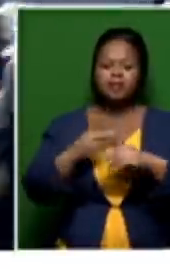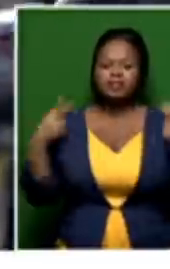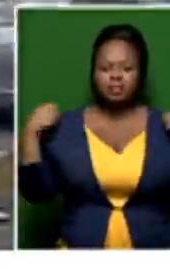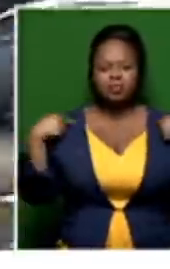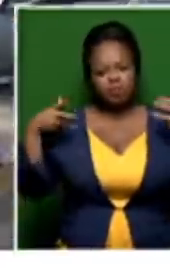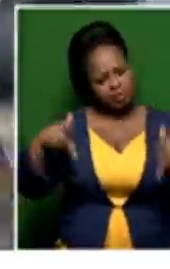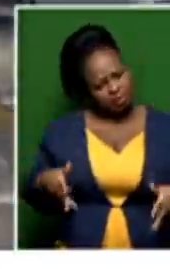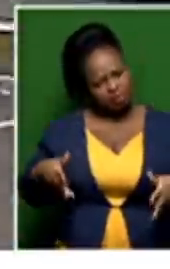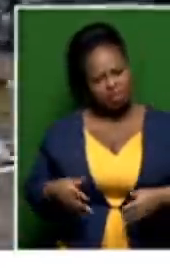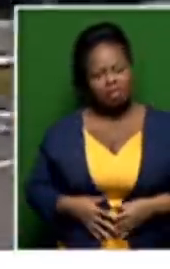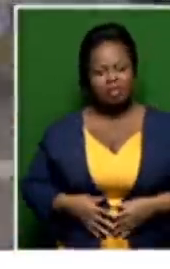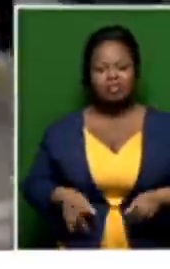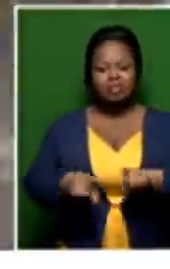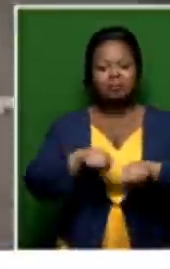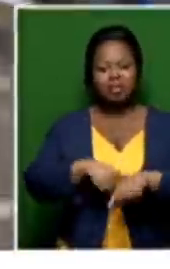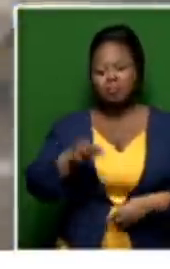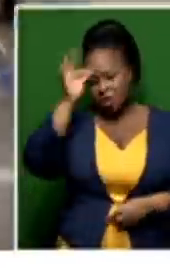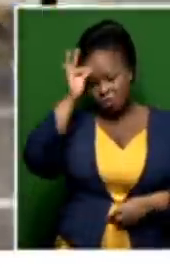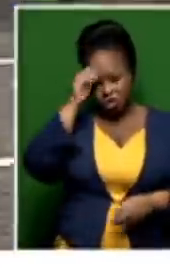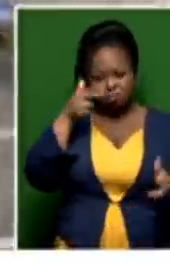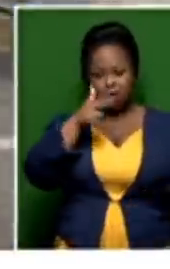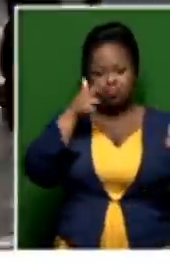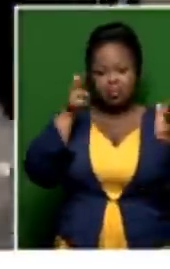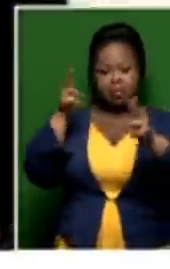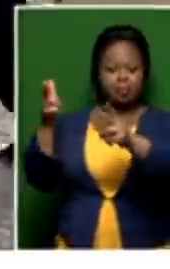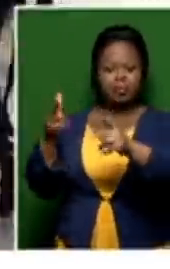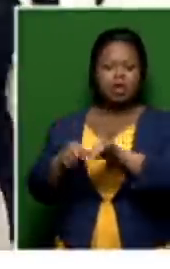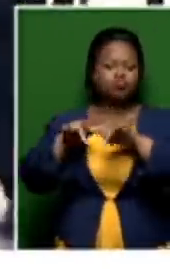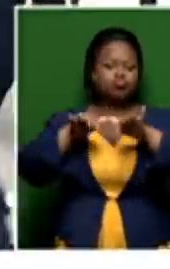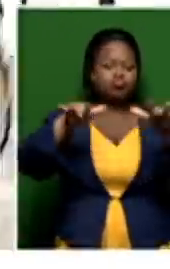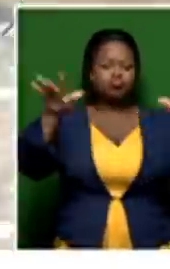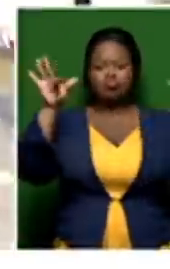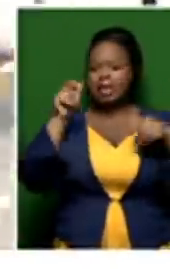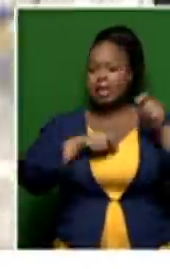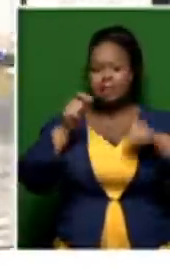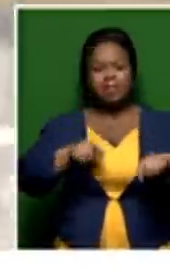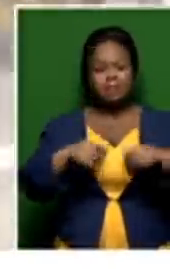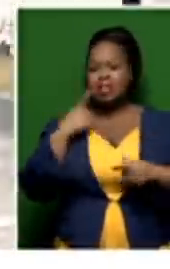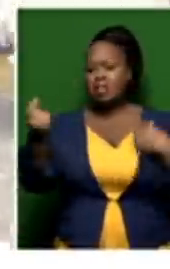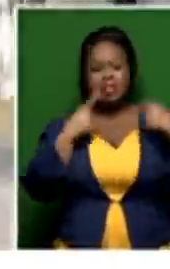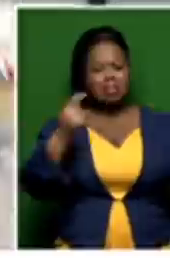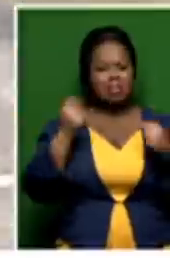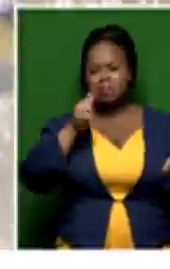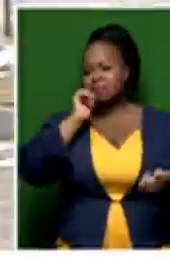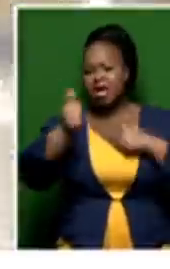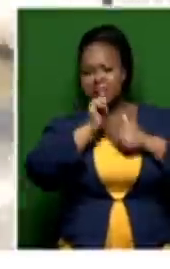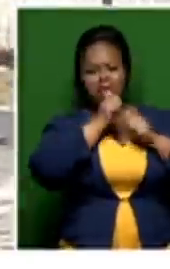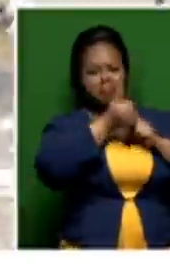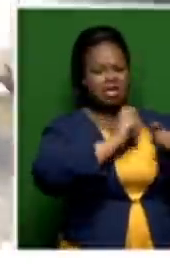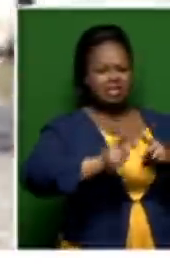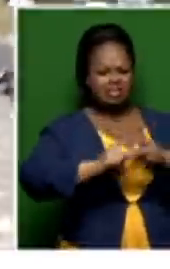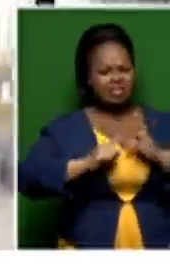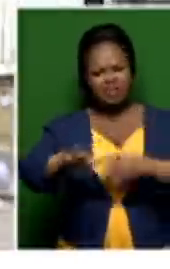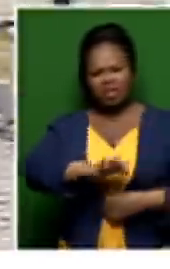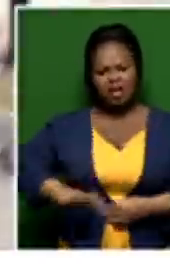as well as the police fire, it's just scatter everywhere. Everyone basically fleeing in different